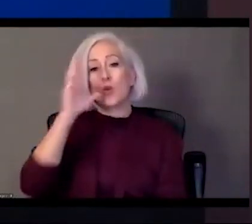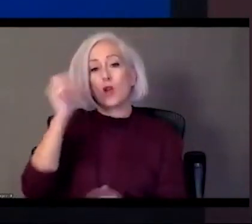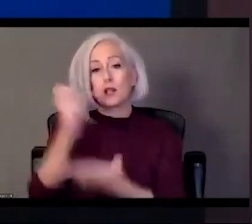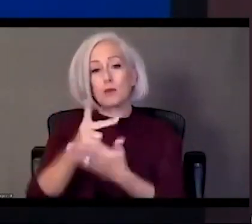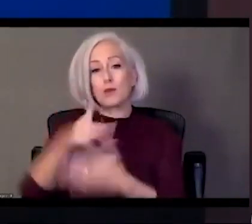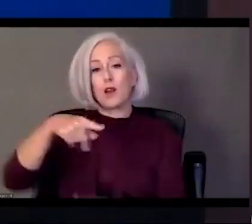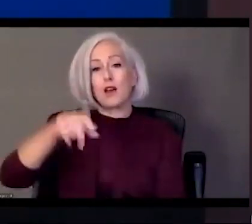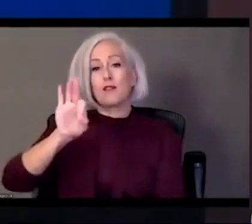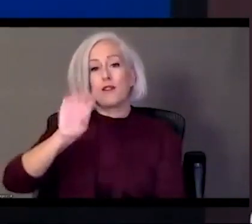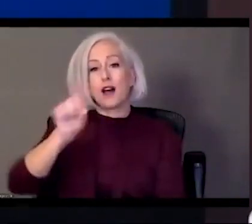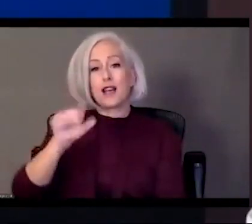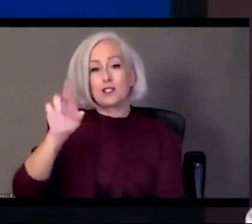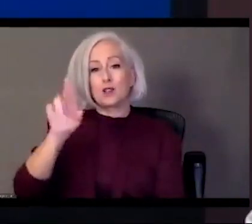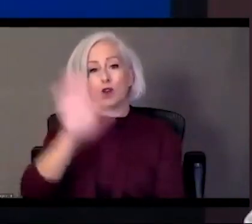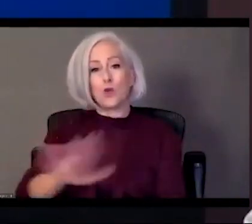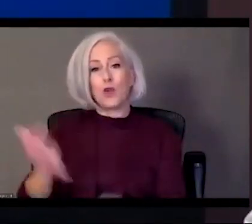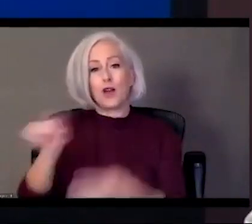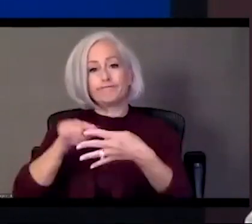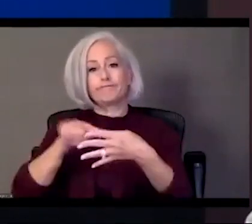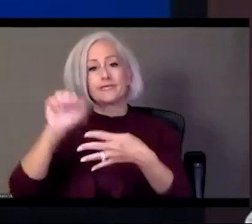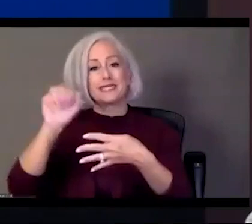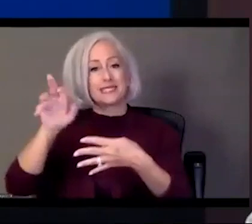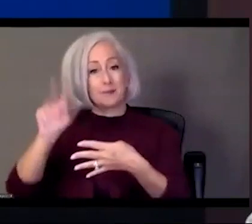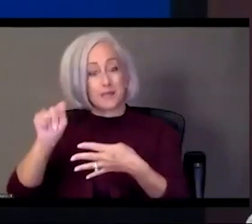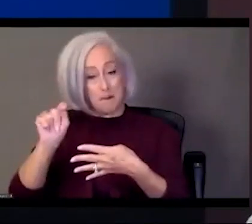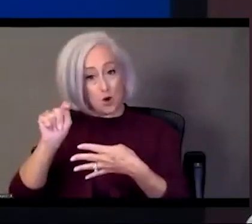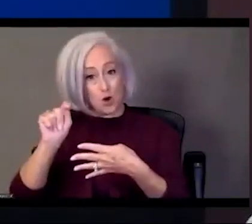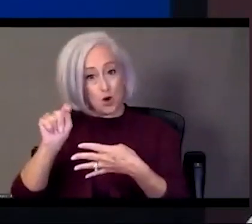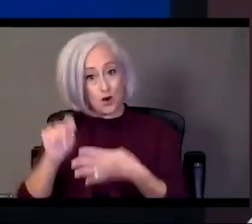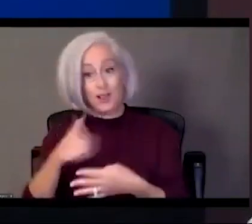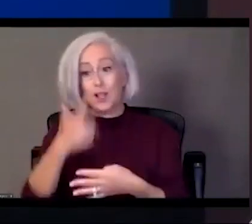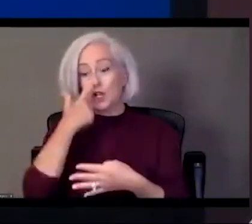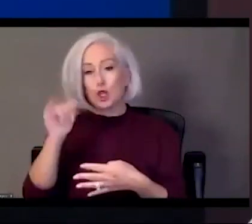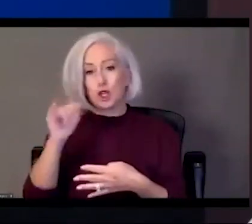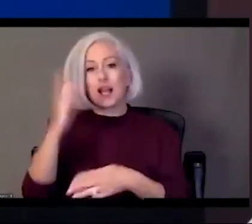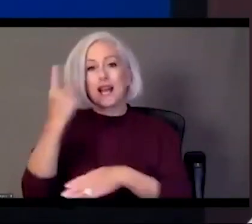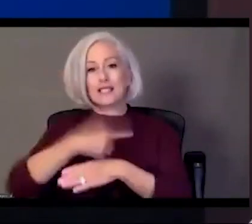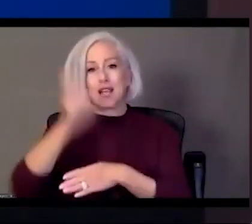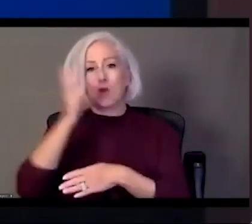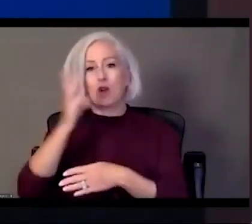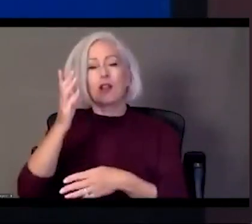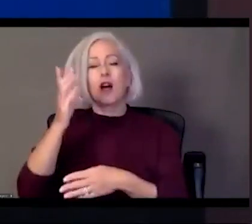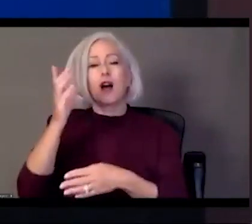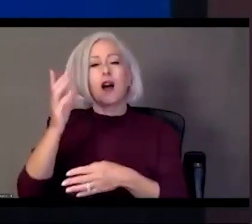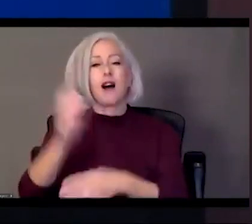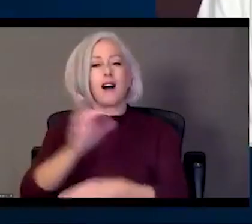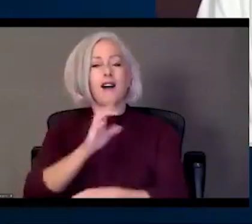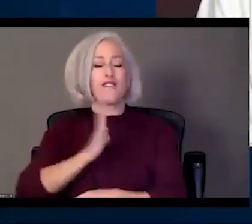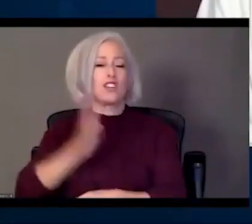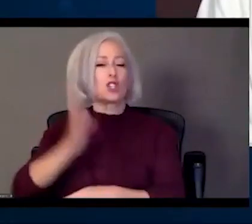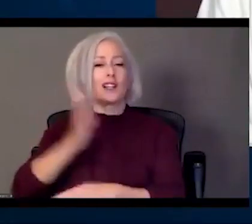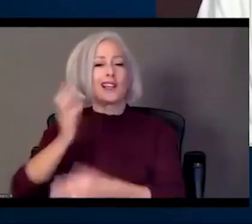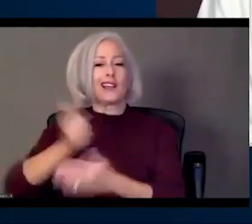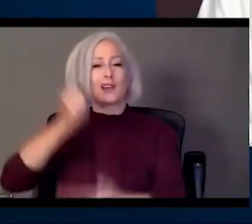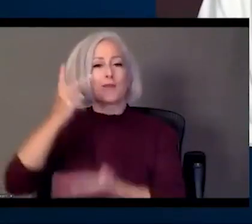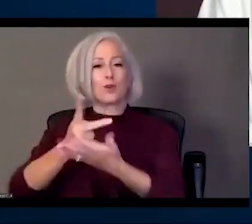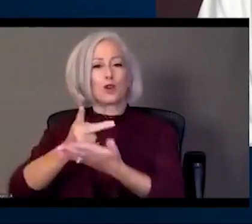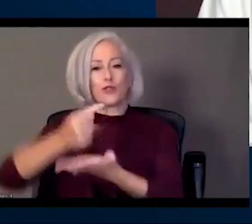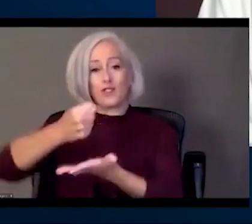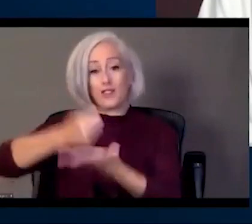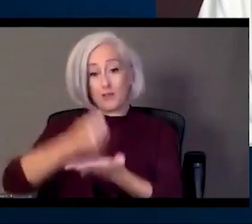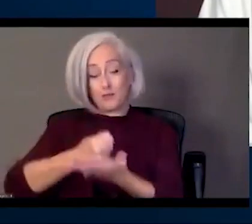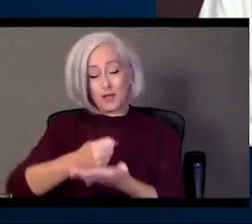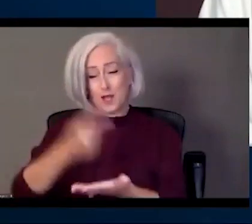the 1st of September. That looks like the date we're going to have an officially approved therapy. Hawk, what do you think? Is that too fast? Fast enough? What's your